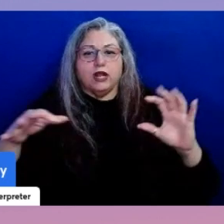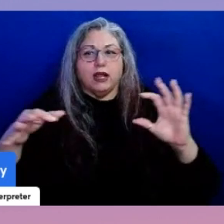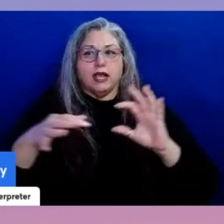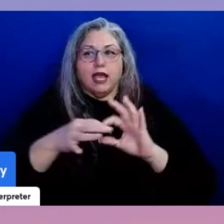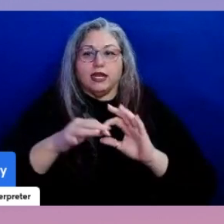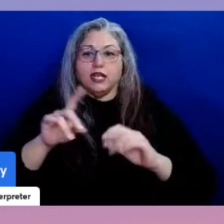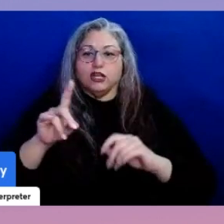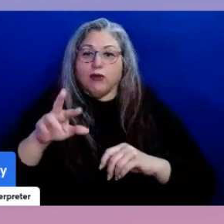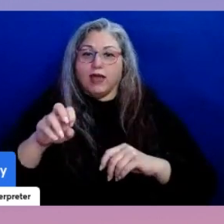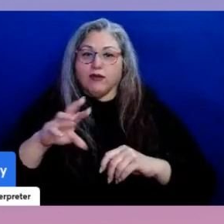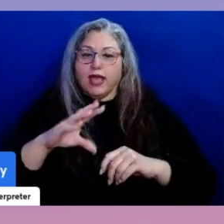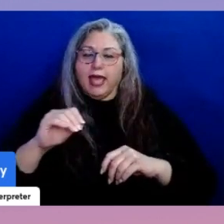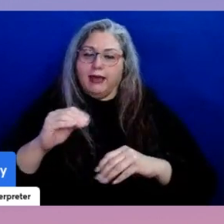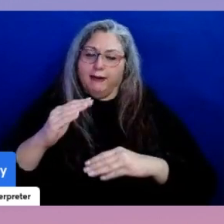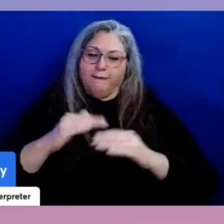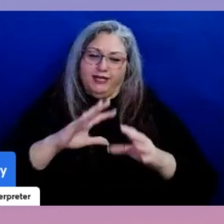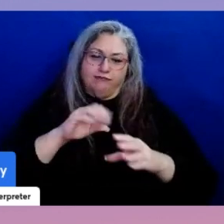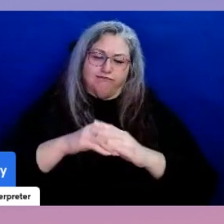migration tools.